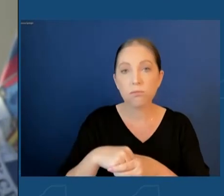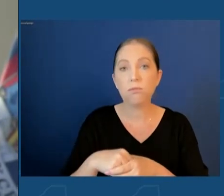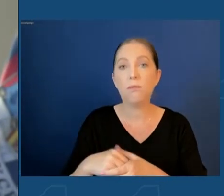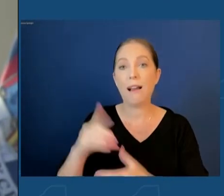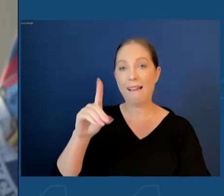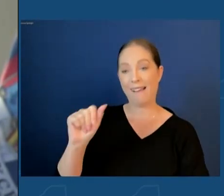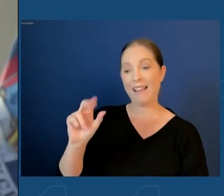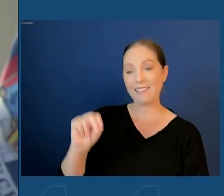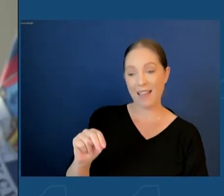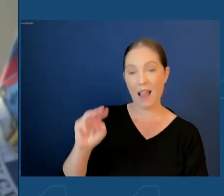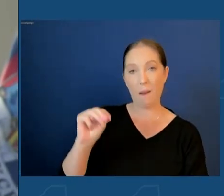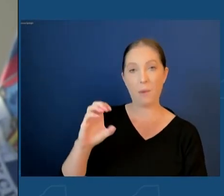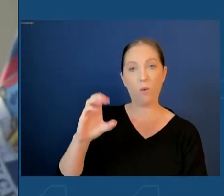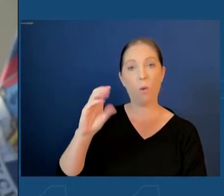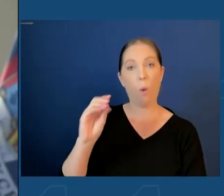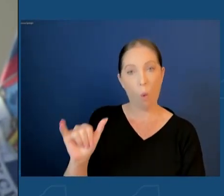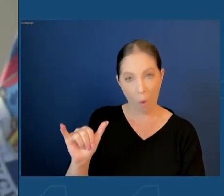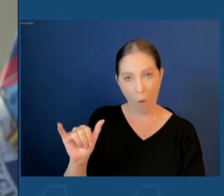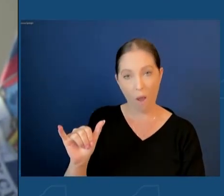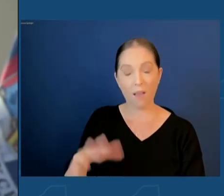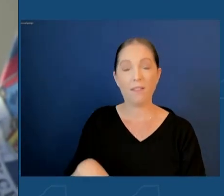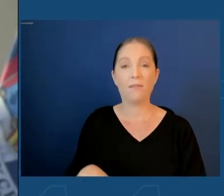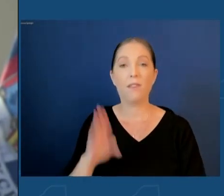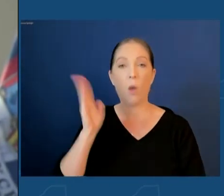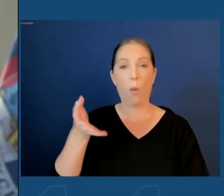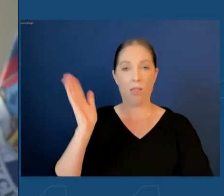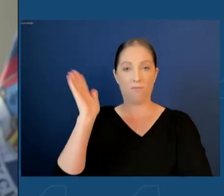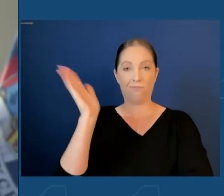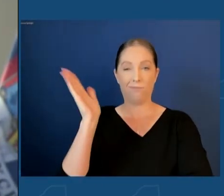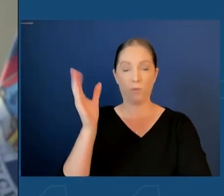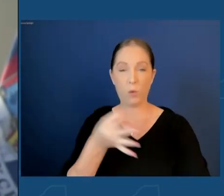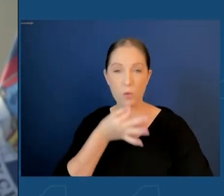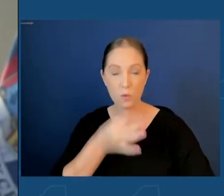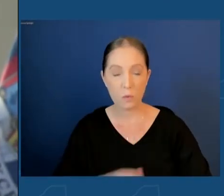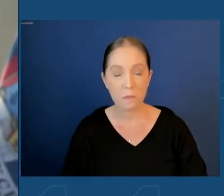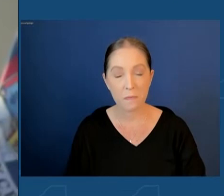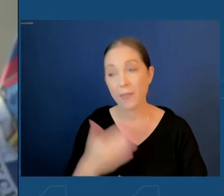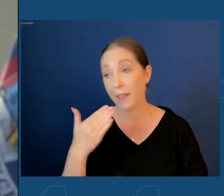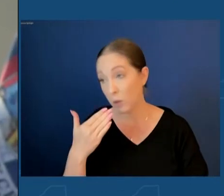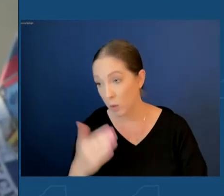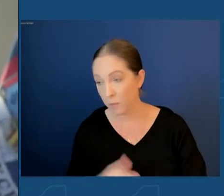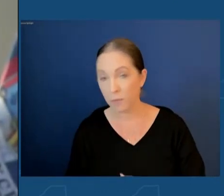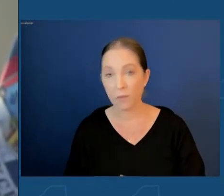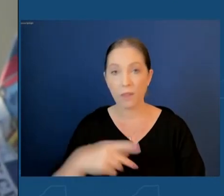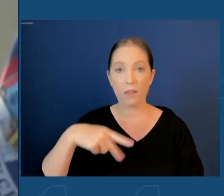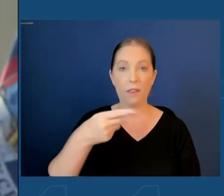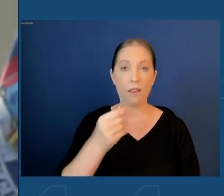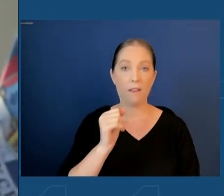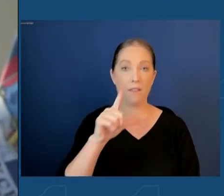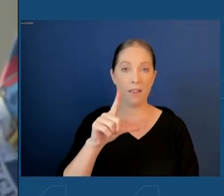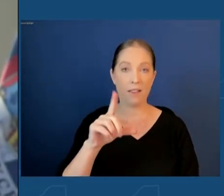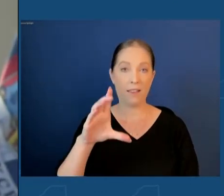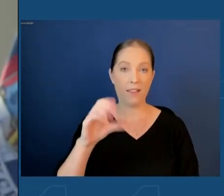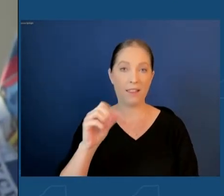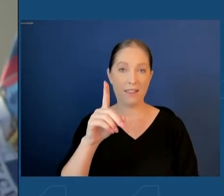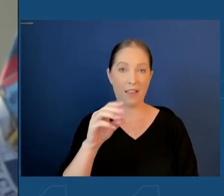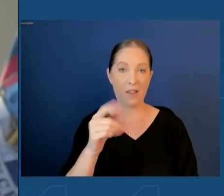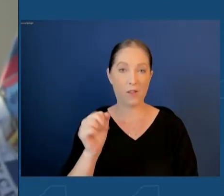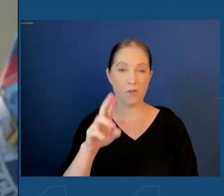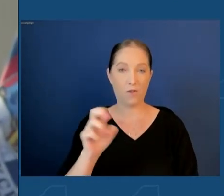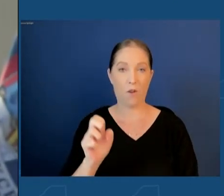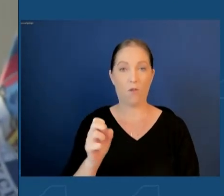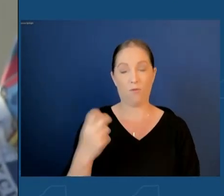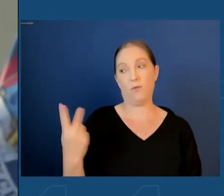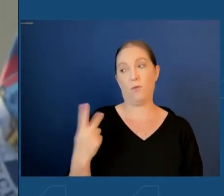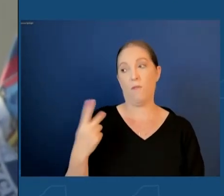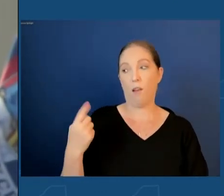who'll be hearing from shortly. Thank you, County Executive. Bill Calderon, we've been to many ribbons cuttings, groundbreakings events